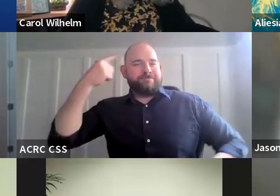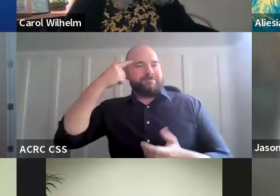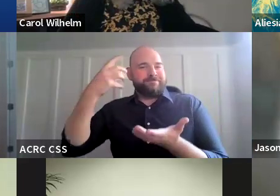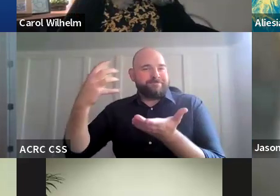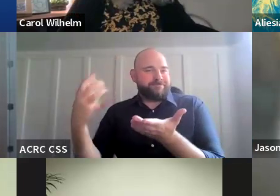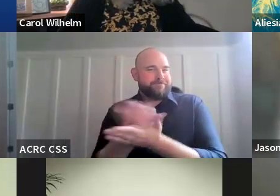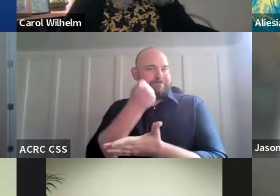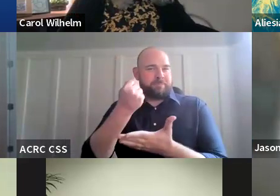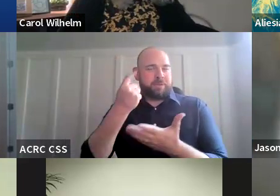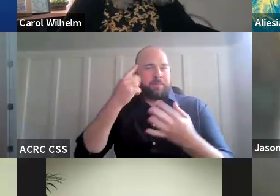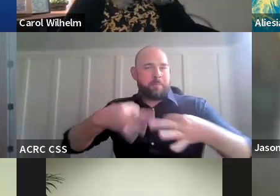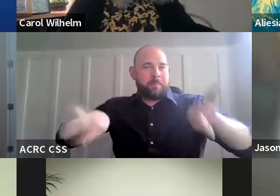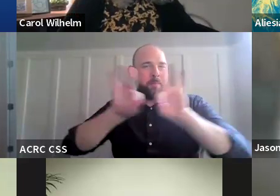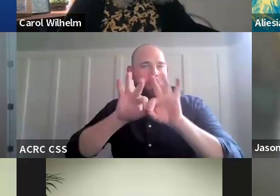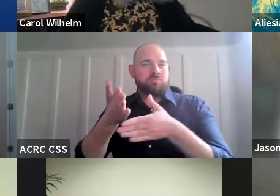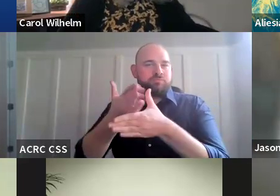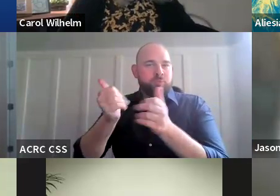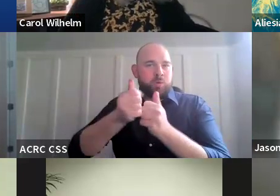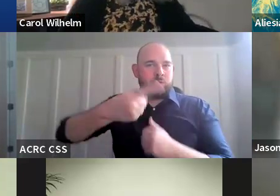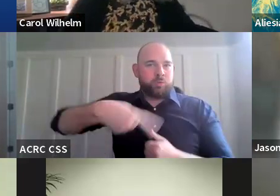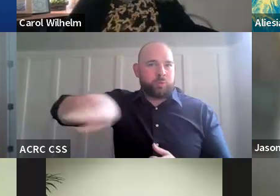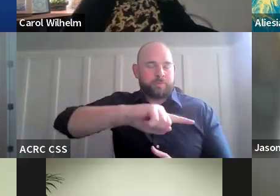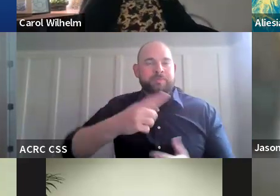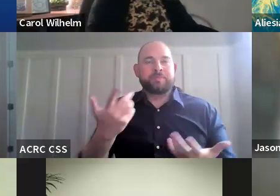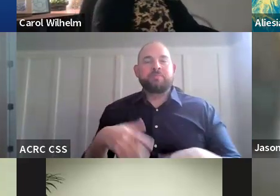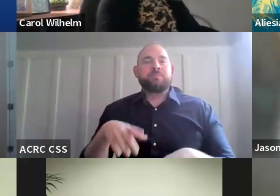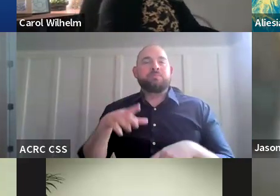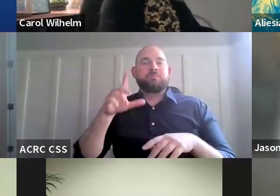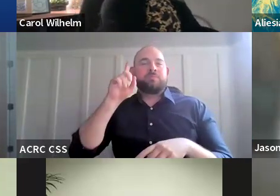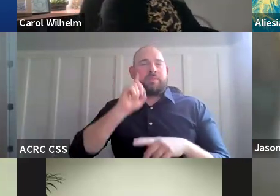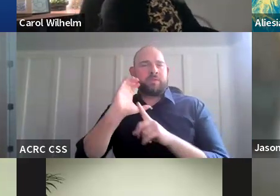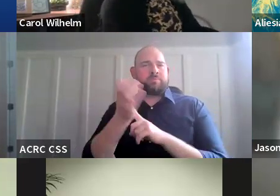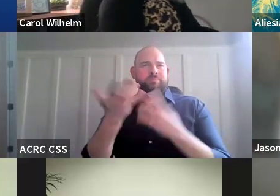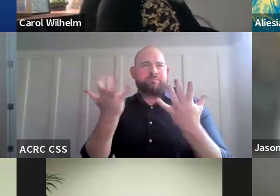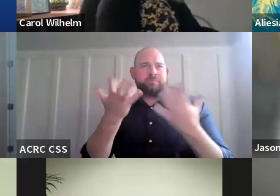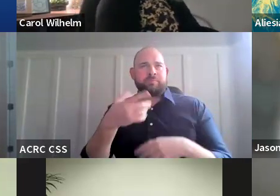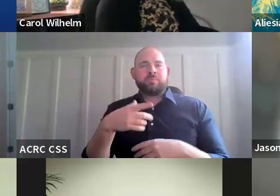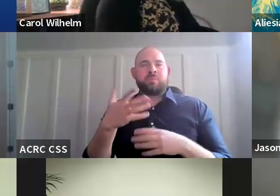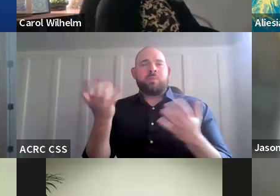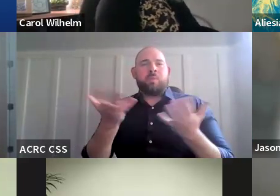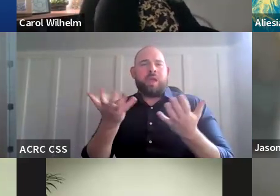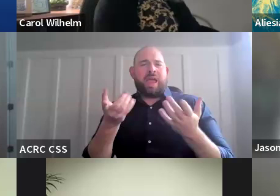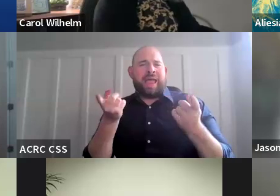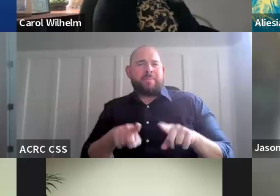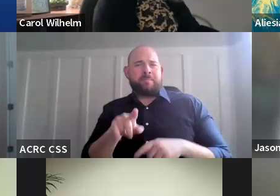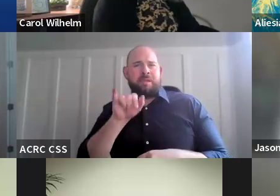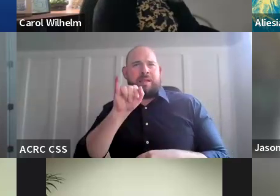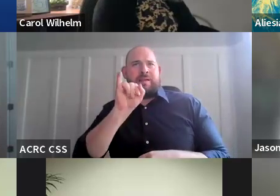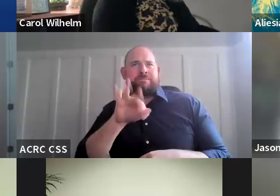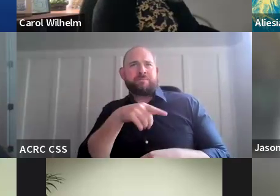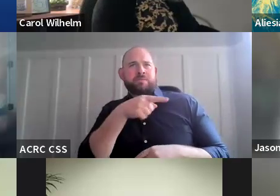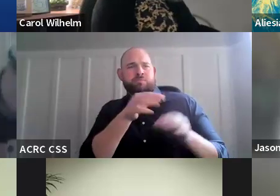All right, for Deaf Culture 101, I thought I could take the chance to discuss something specific with you.